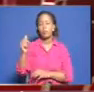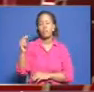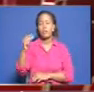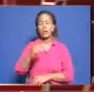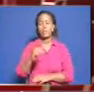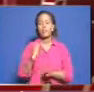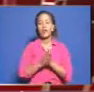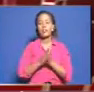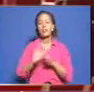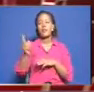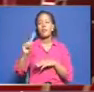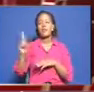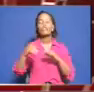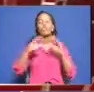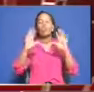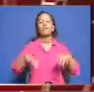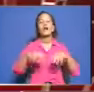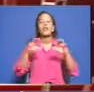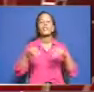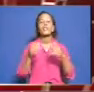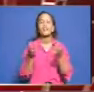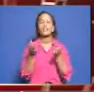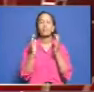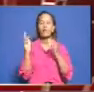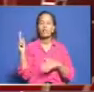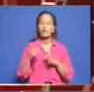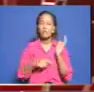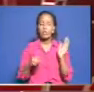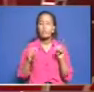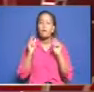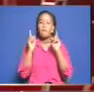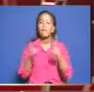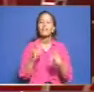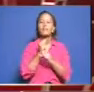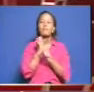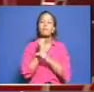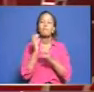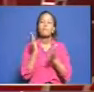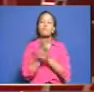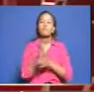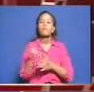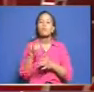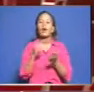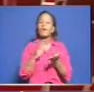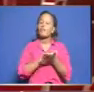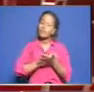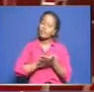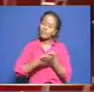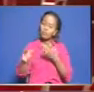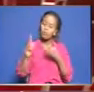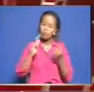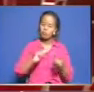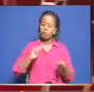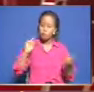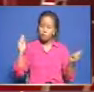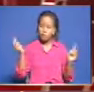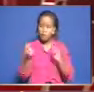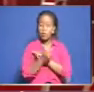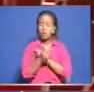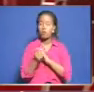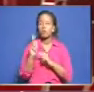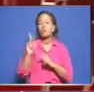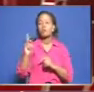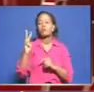Ministry of Agriculture were required to do the requisite paperwork to ensure a smooth transition of the Kenya Meat